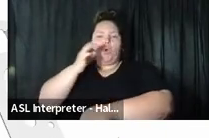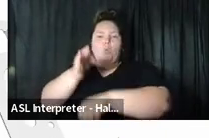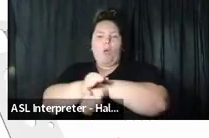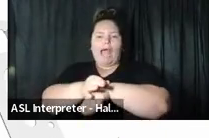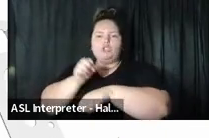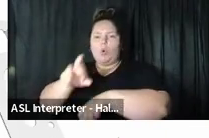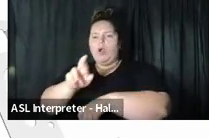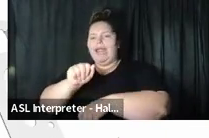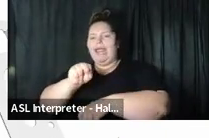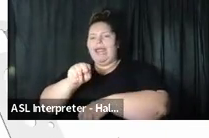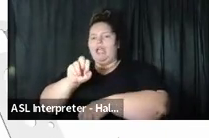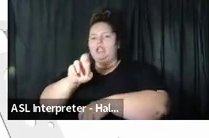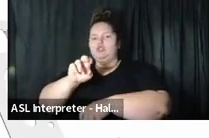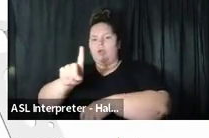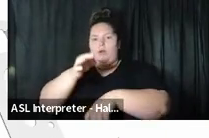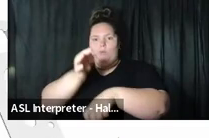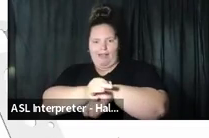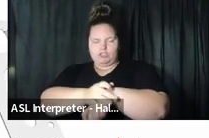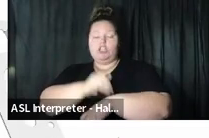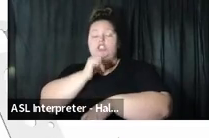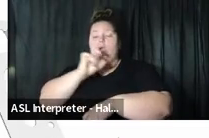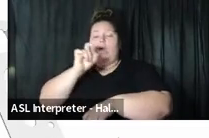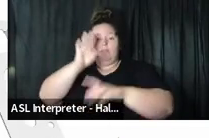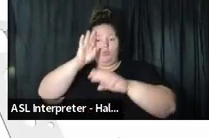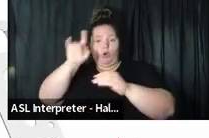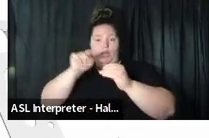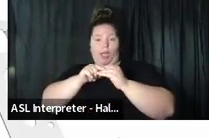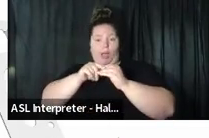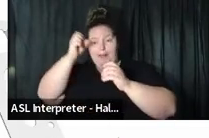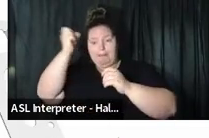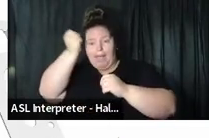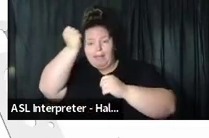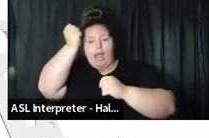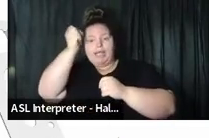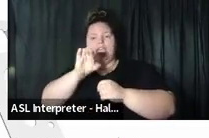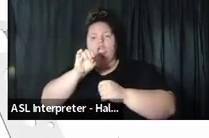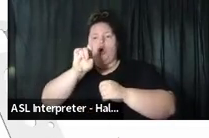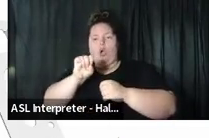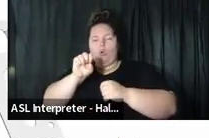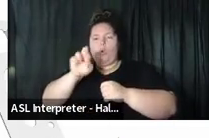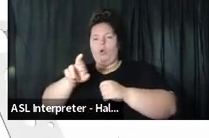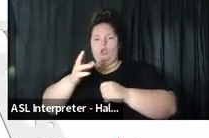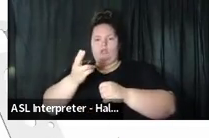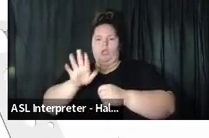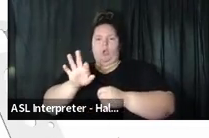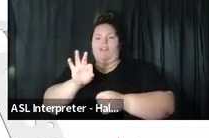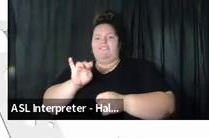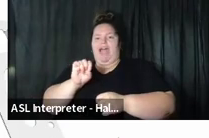So you don't have to worry about memorizing a code or using that fine motor to put in a